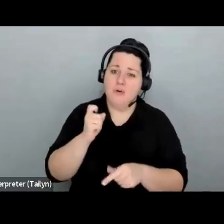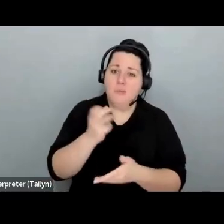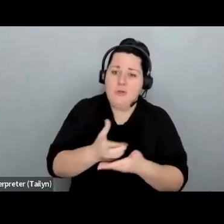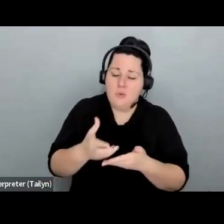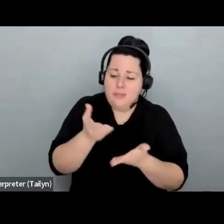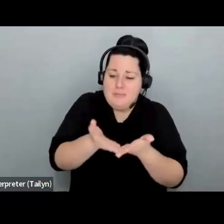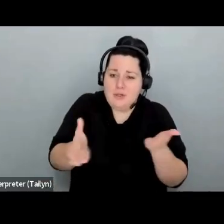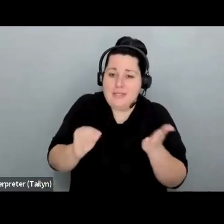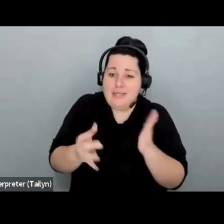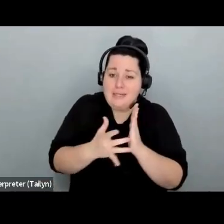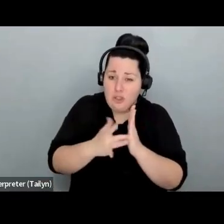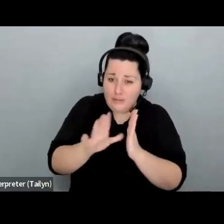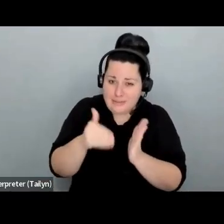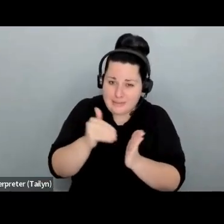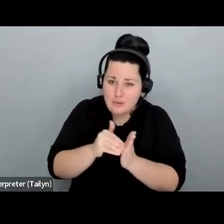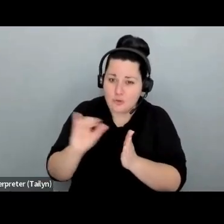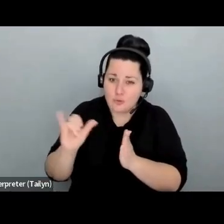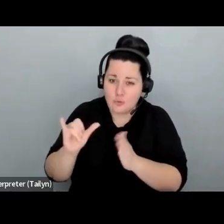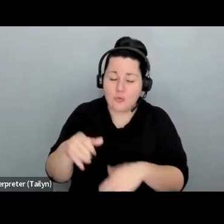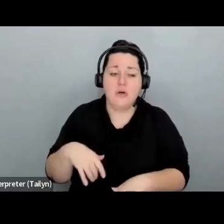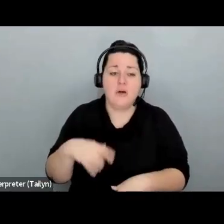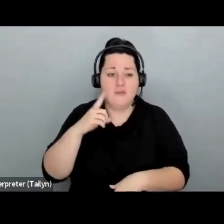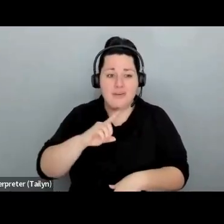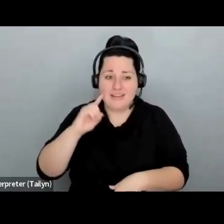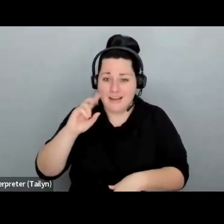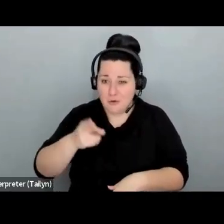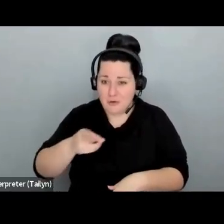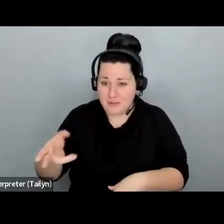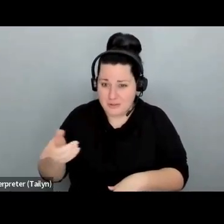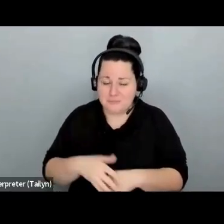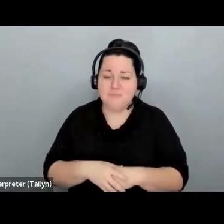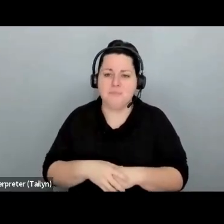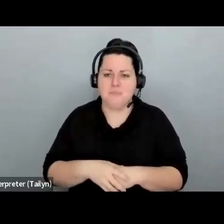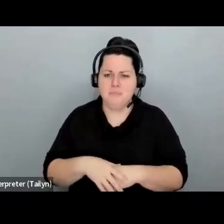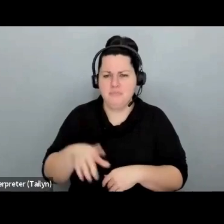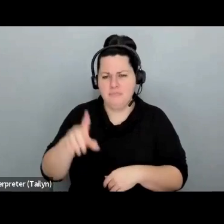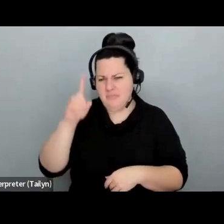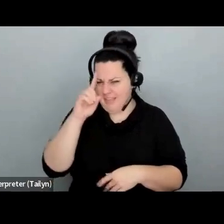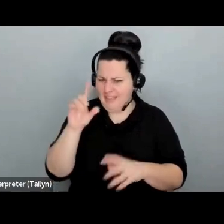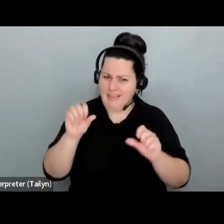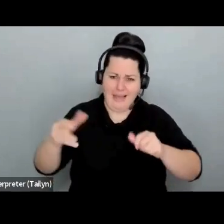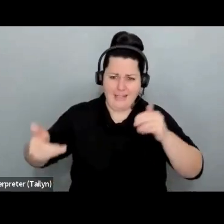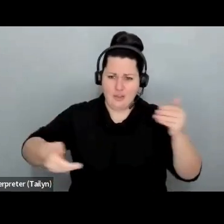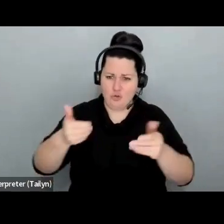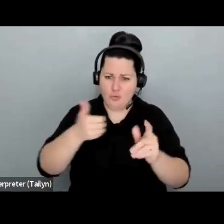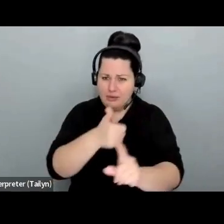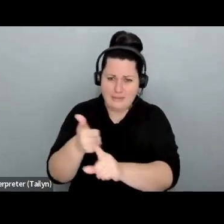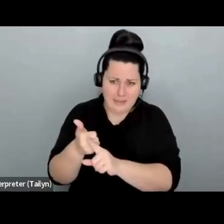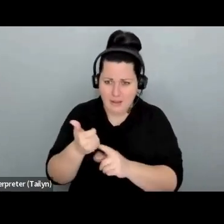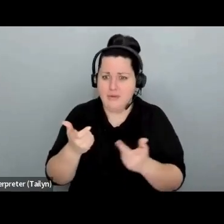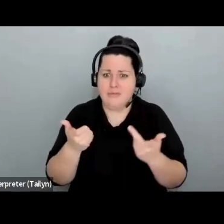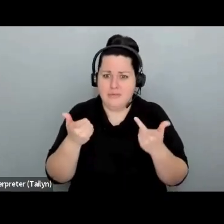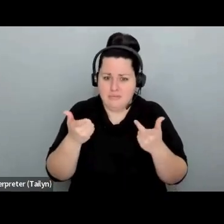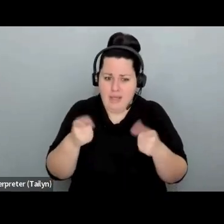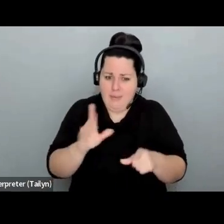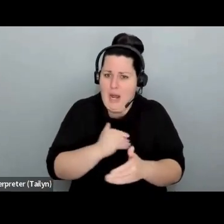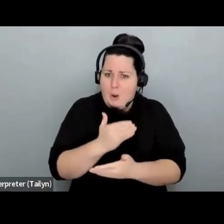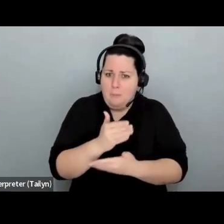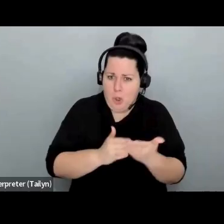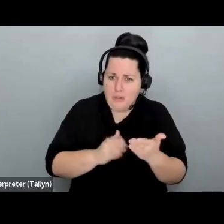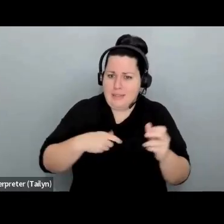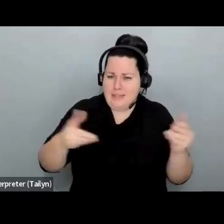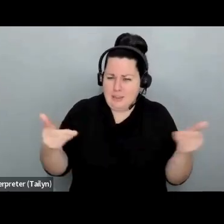Materials and Technology Center for the Deaf Hard of Hearing. I think we can all kind of introduce ourselves as we get to our portions of